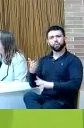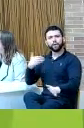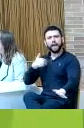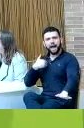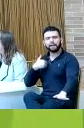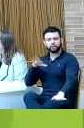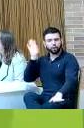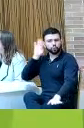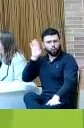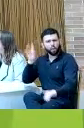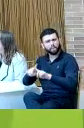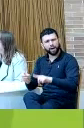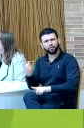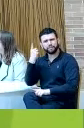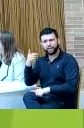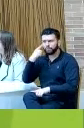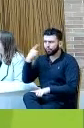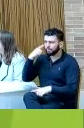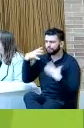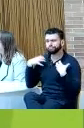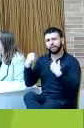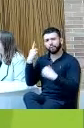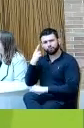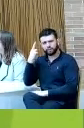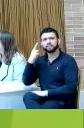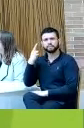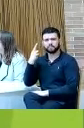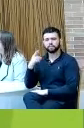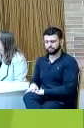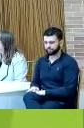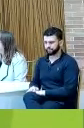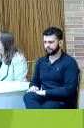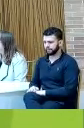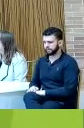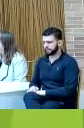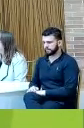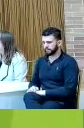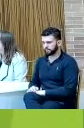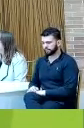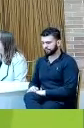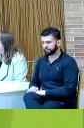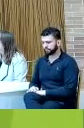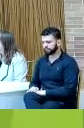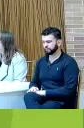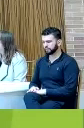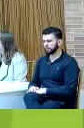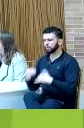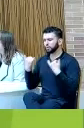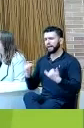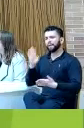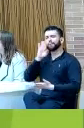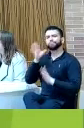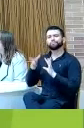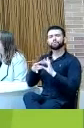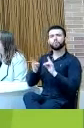therapeutic animal in the home um I would like to to address some concerns as it pertains